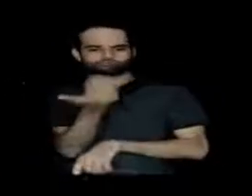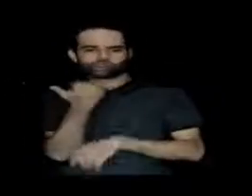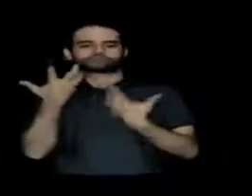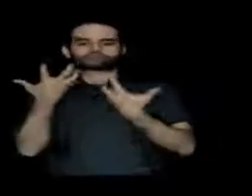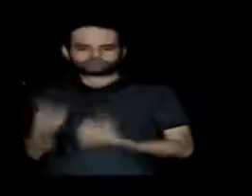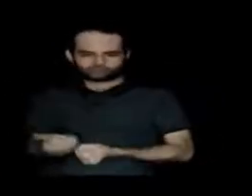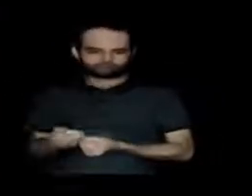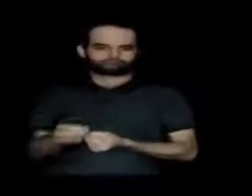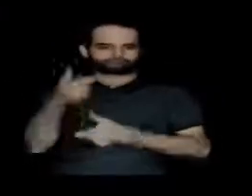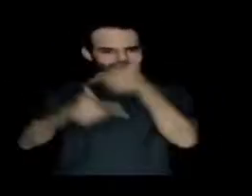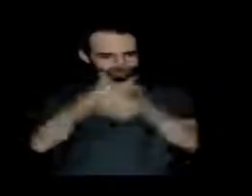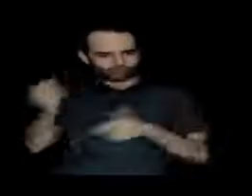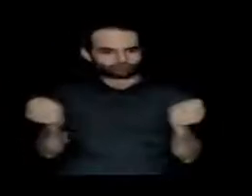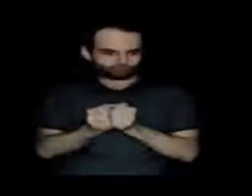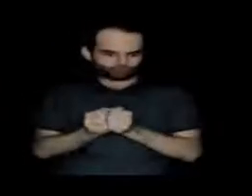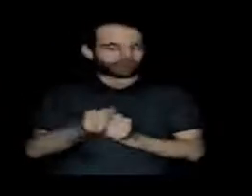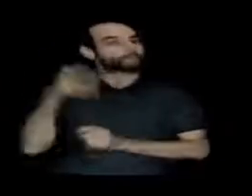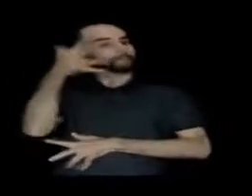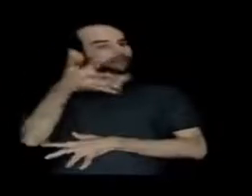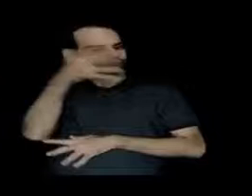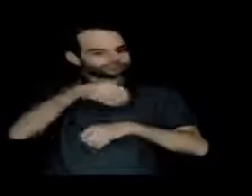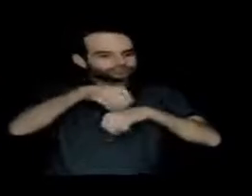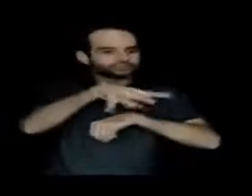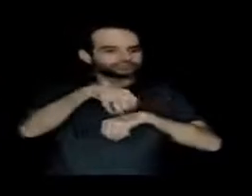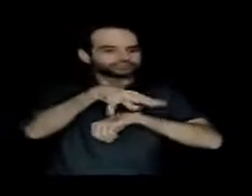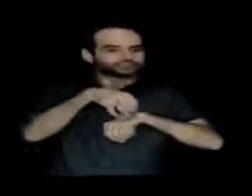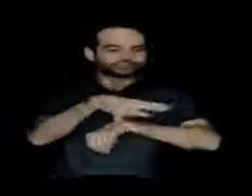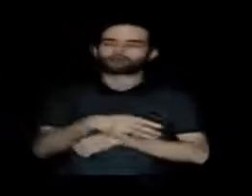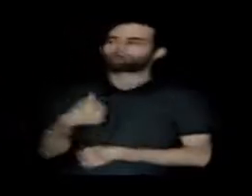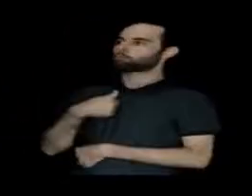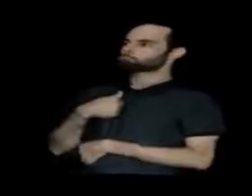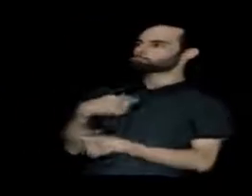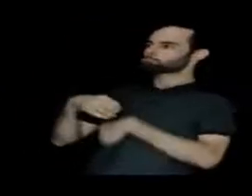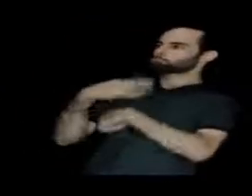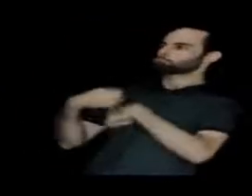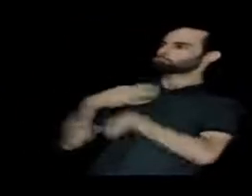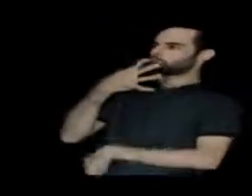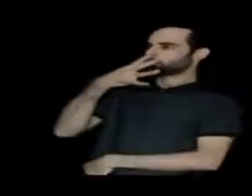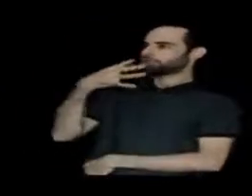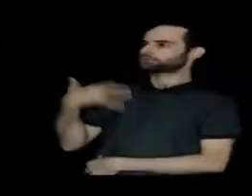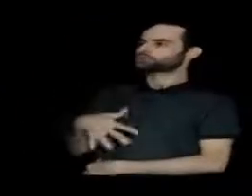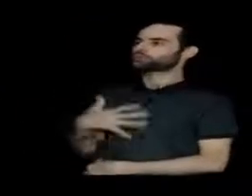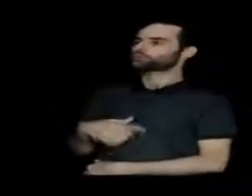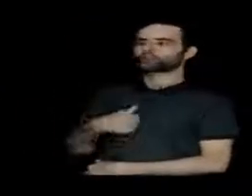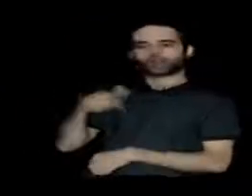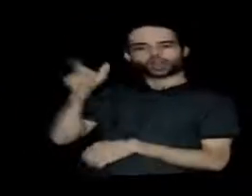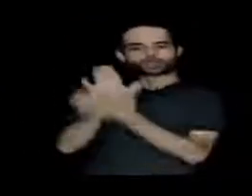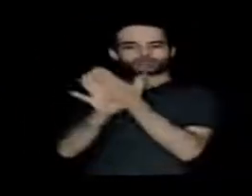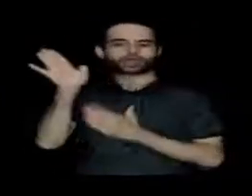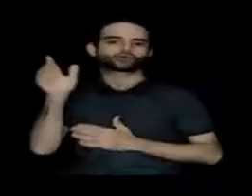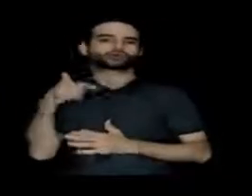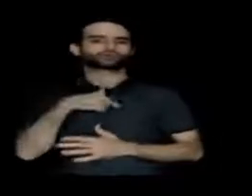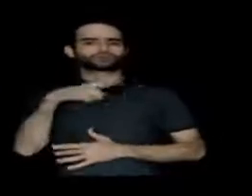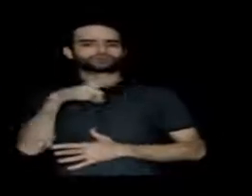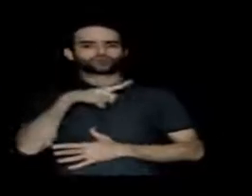the education work was carried out with deafblind people in her country. She put her